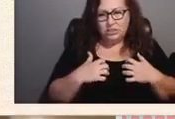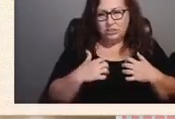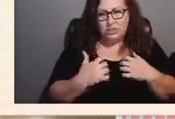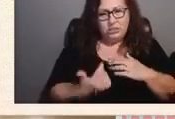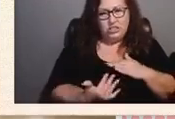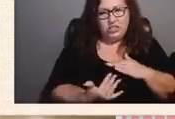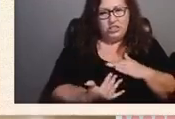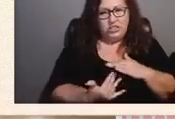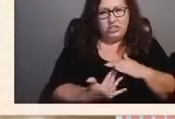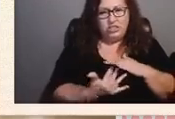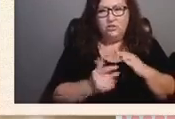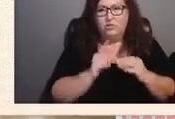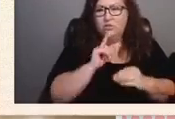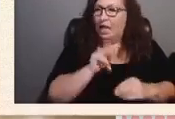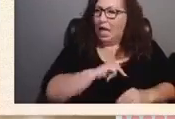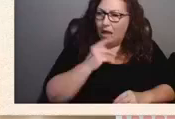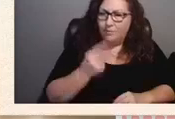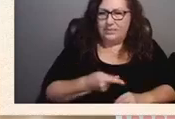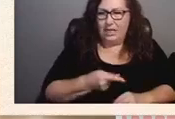upset.